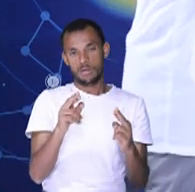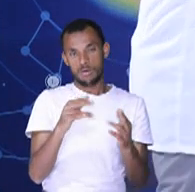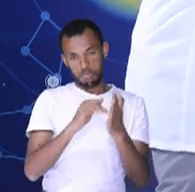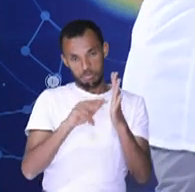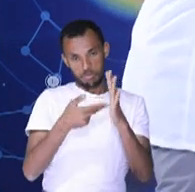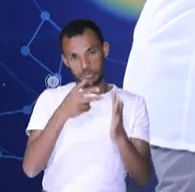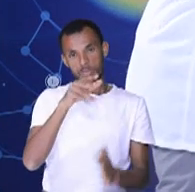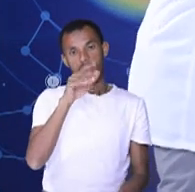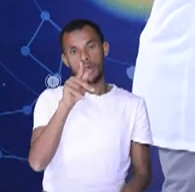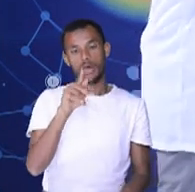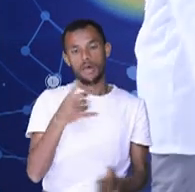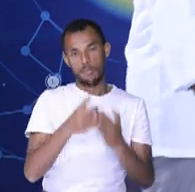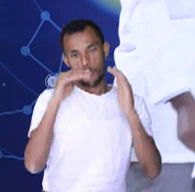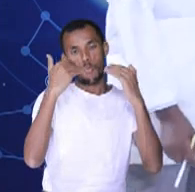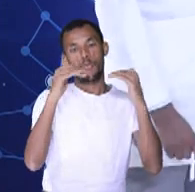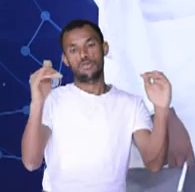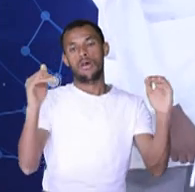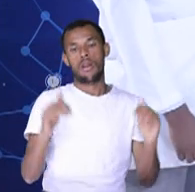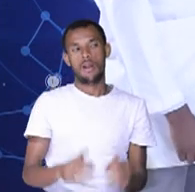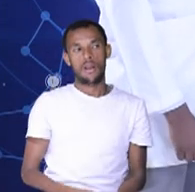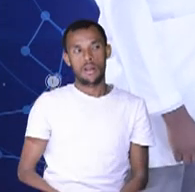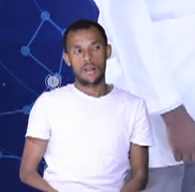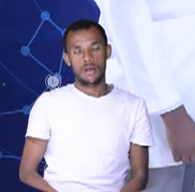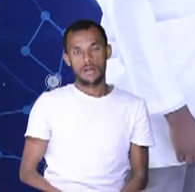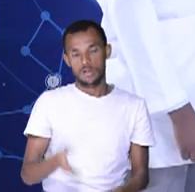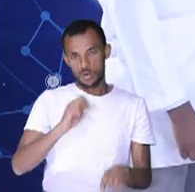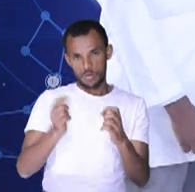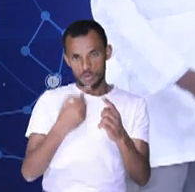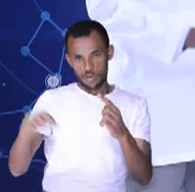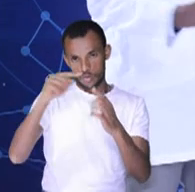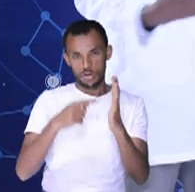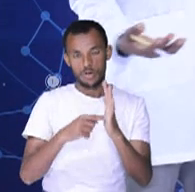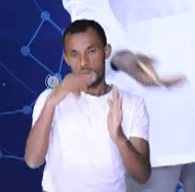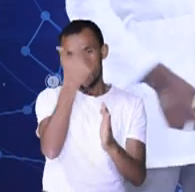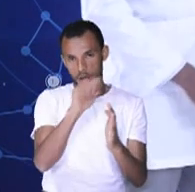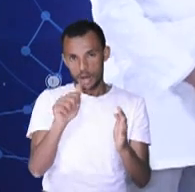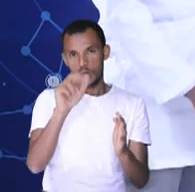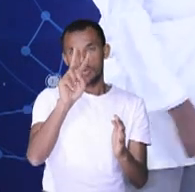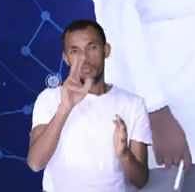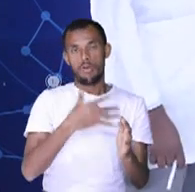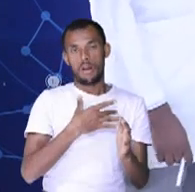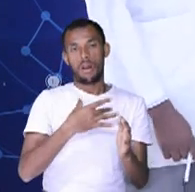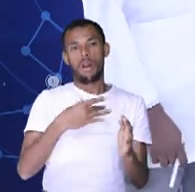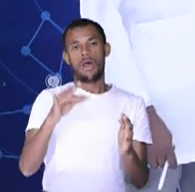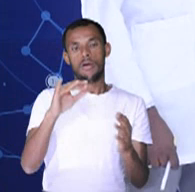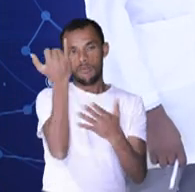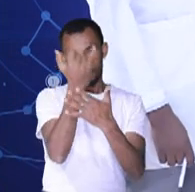are called proportional. They are called proportional. So to show any two like figures